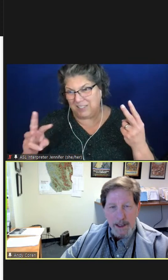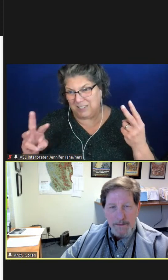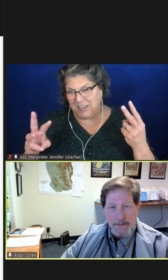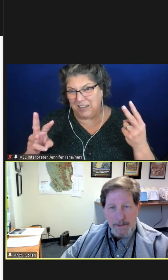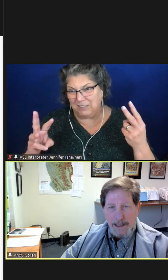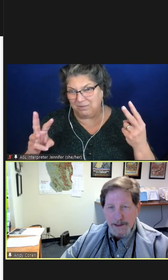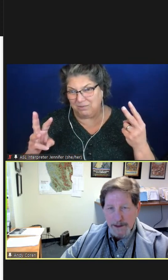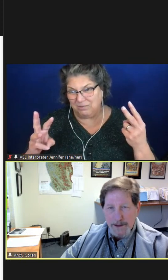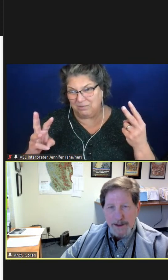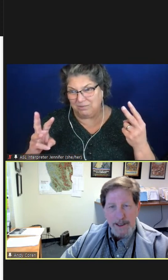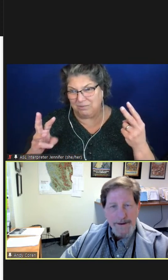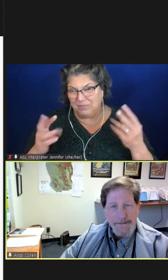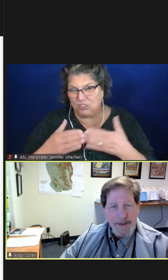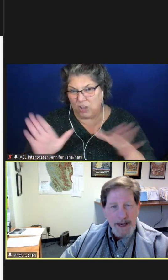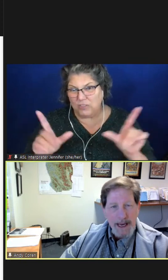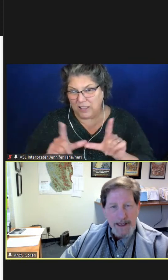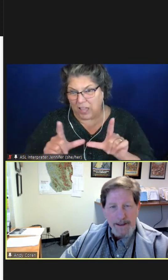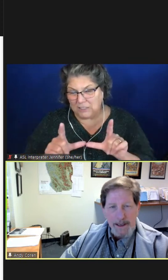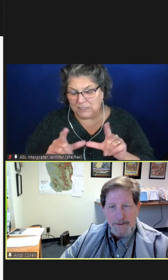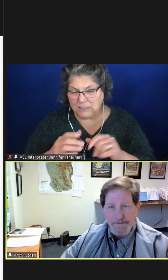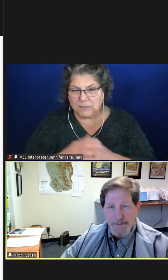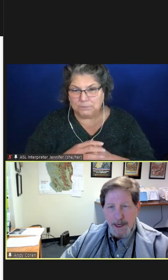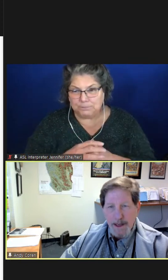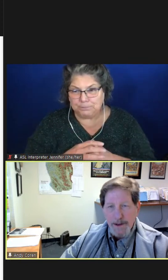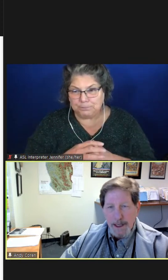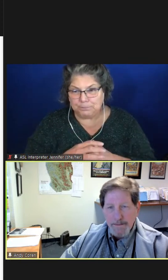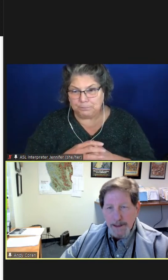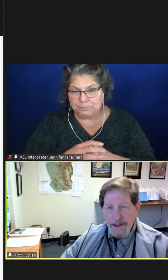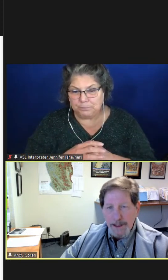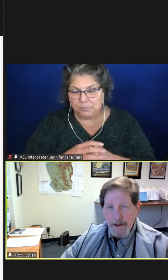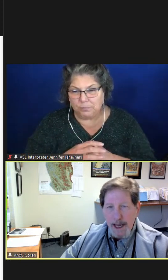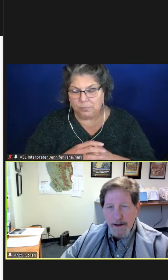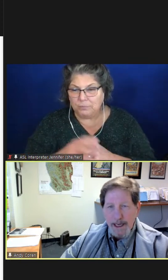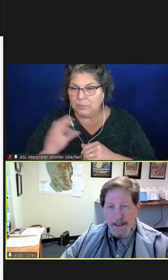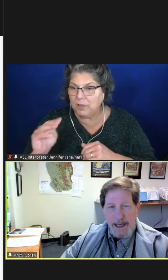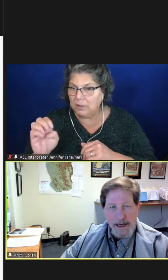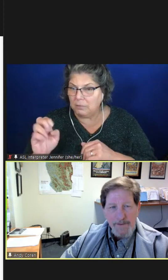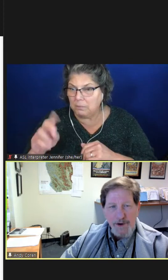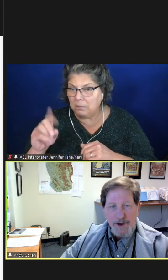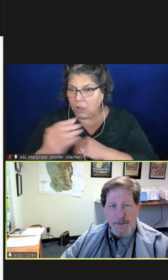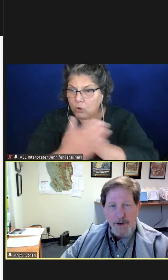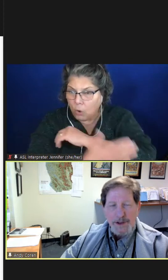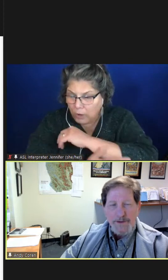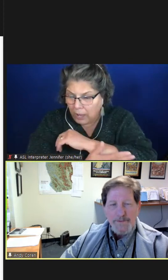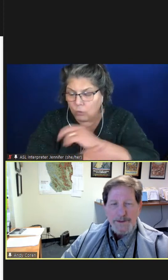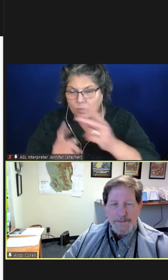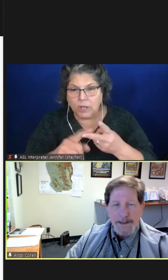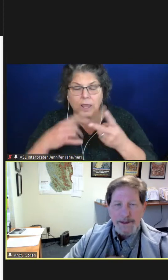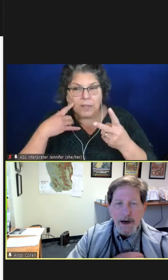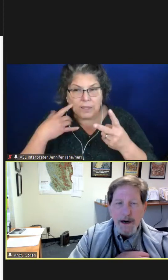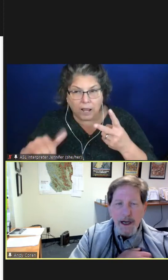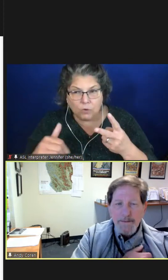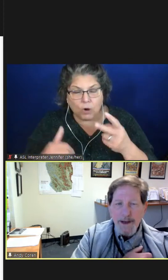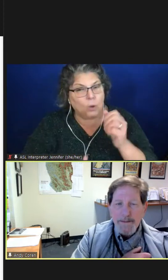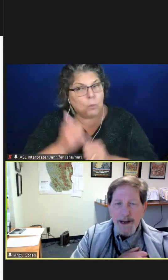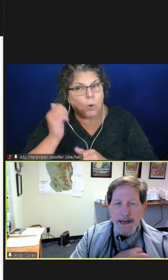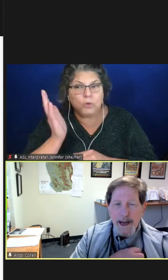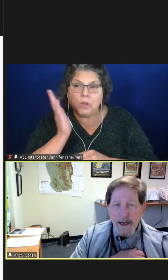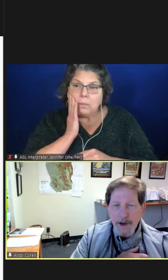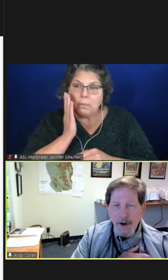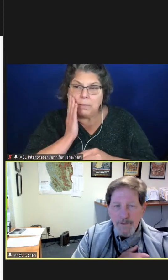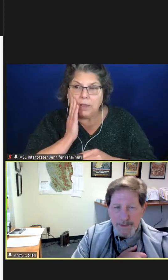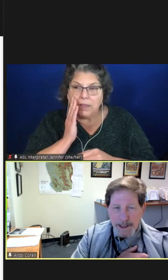generally licensed. And in Mendocino County and California, most of these beds are occupied